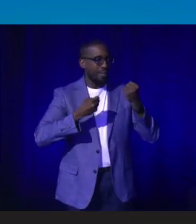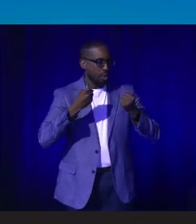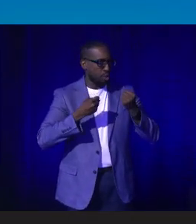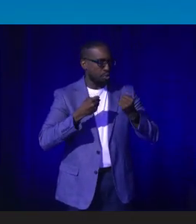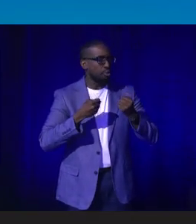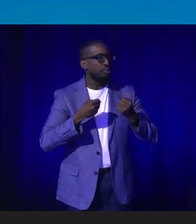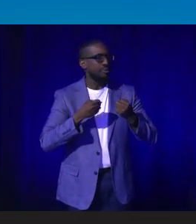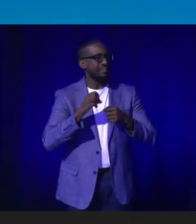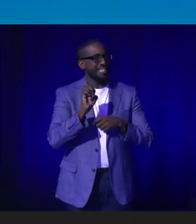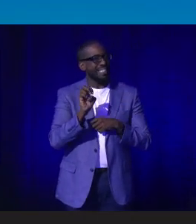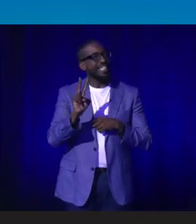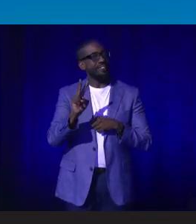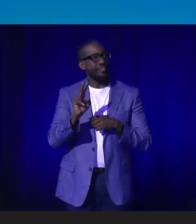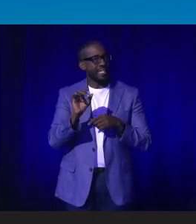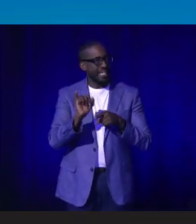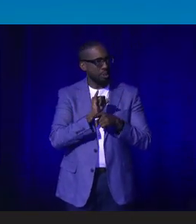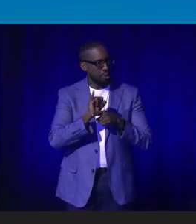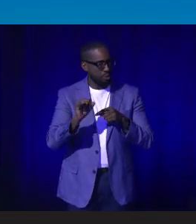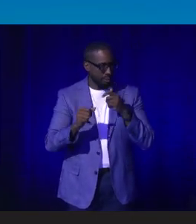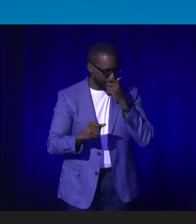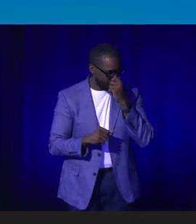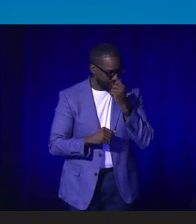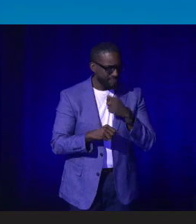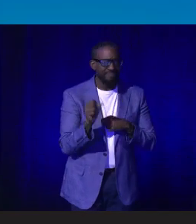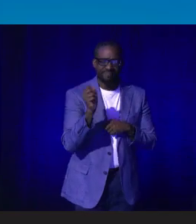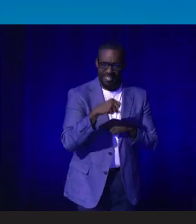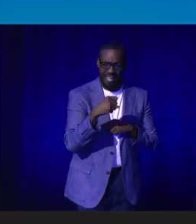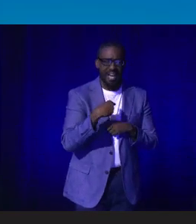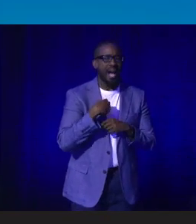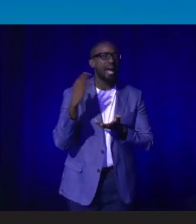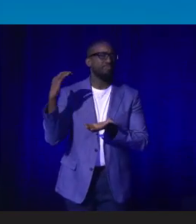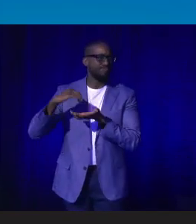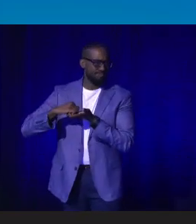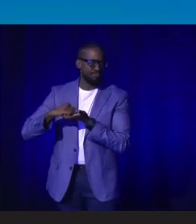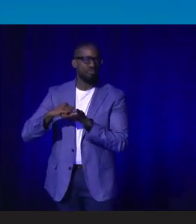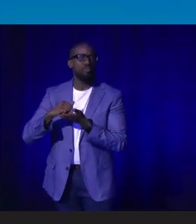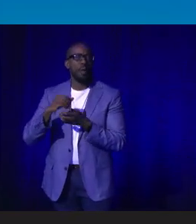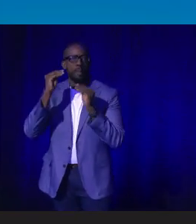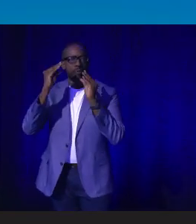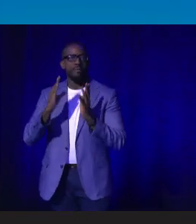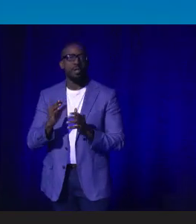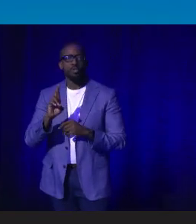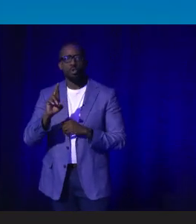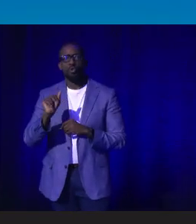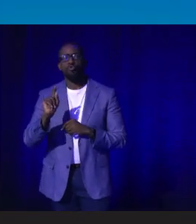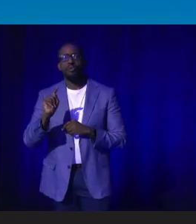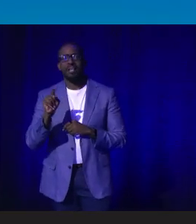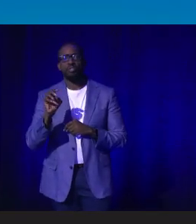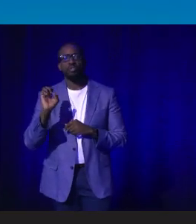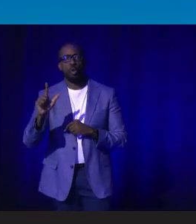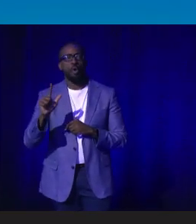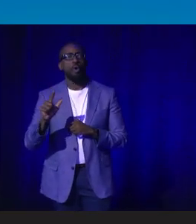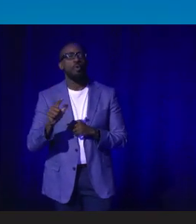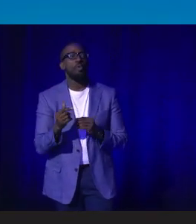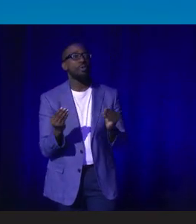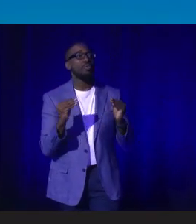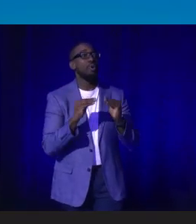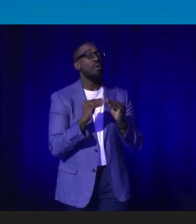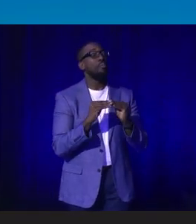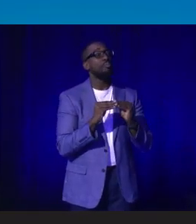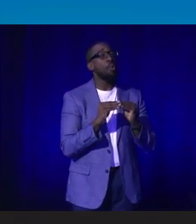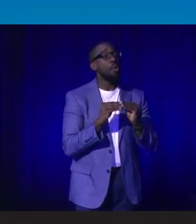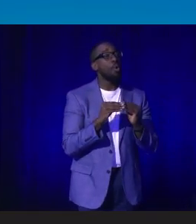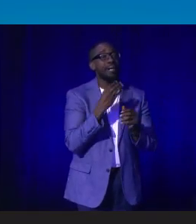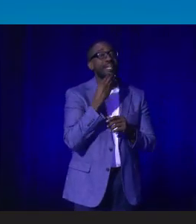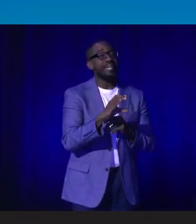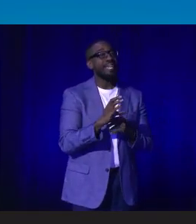Professor Hatzel was this sort of question because there is more heat that evolves in solid state batteries, and